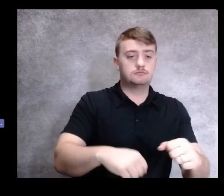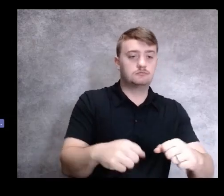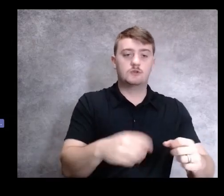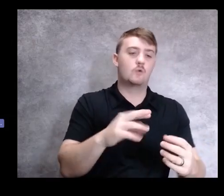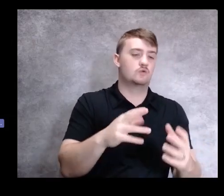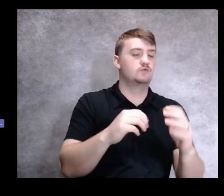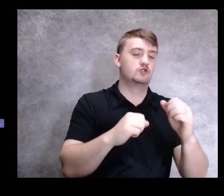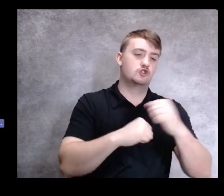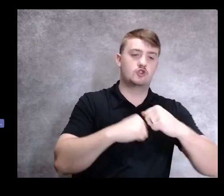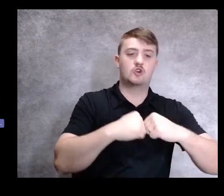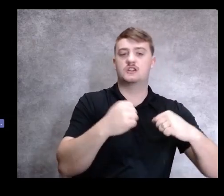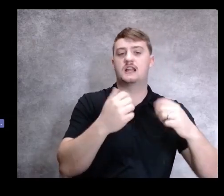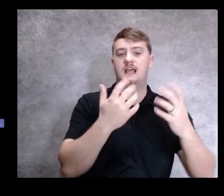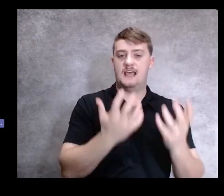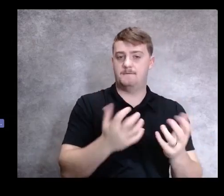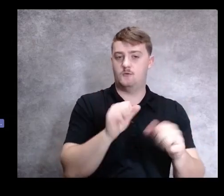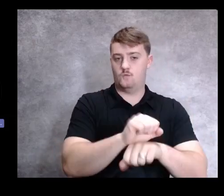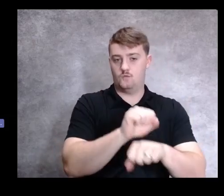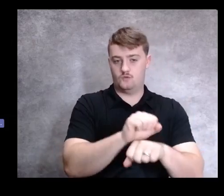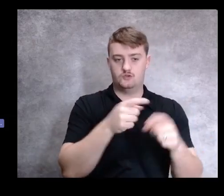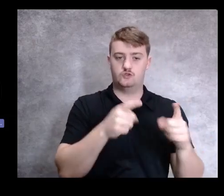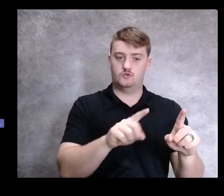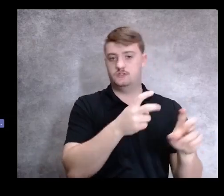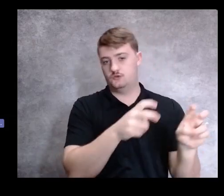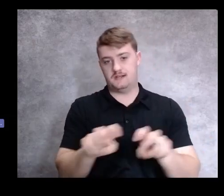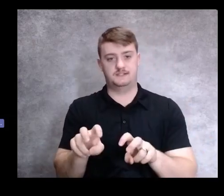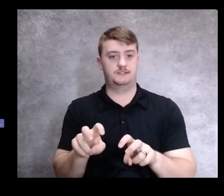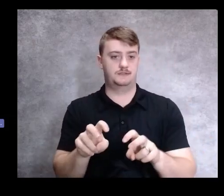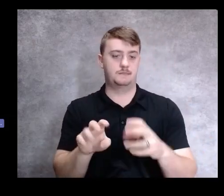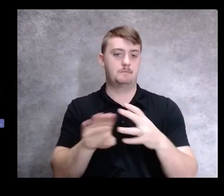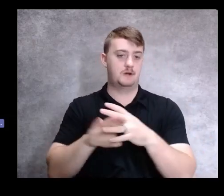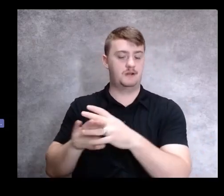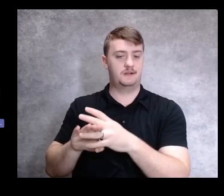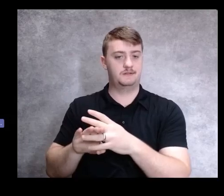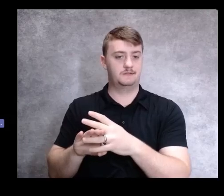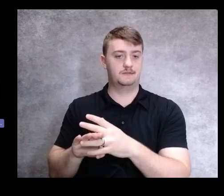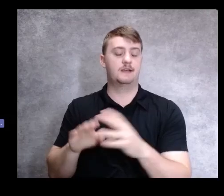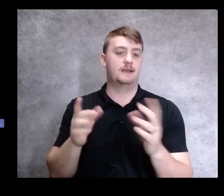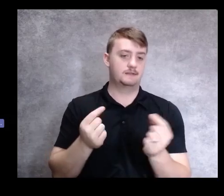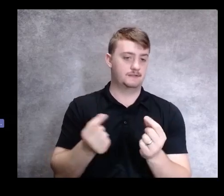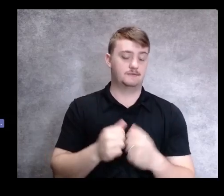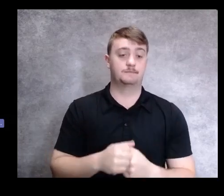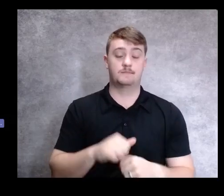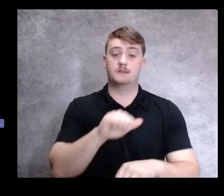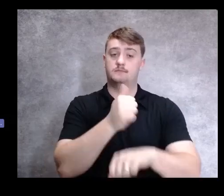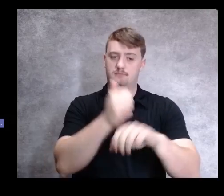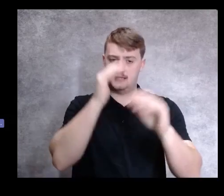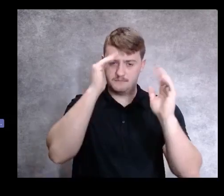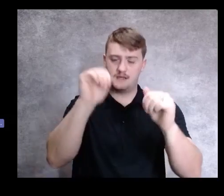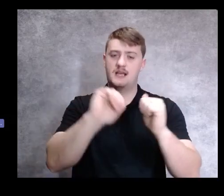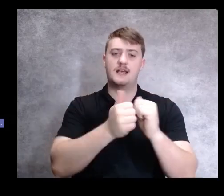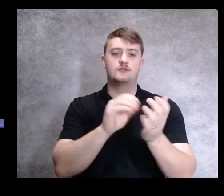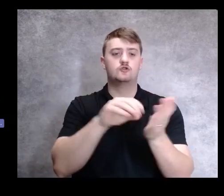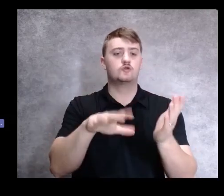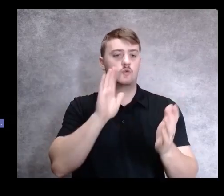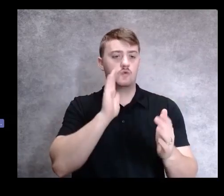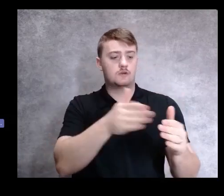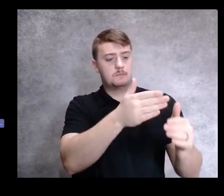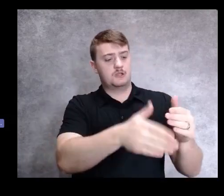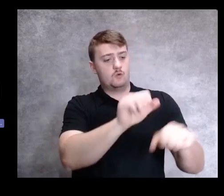structured heavy work during routine transitions or between activities. Create expectations for how students will complete